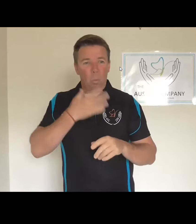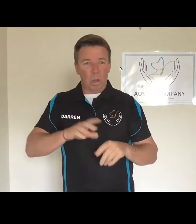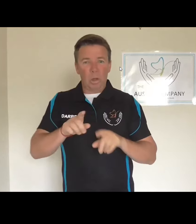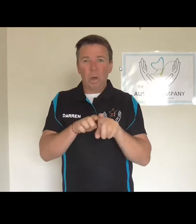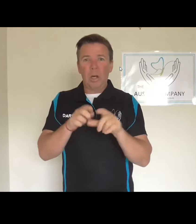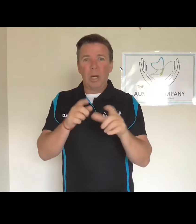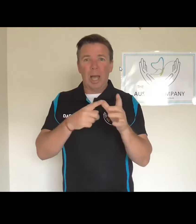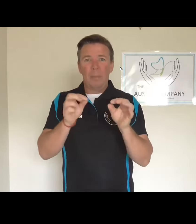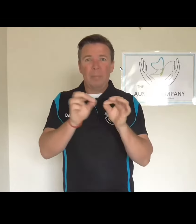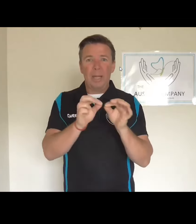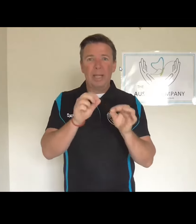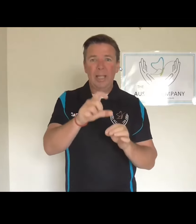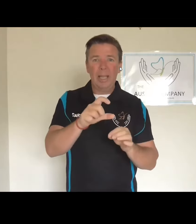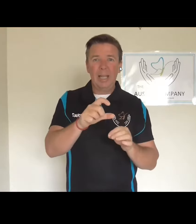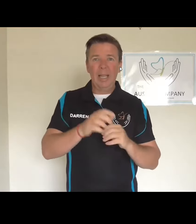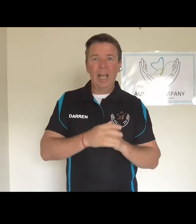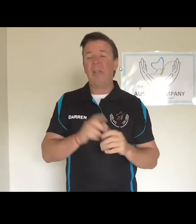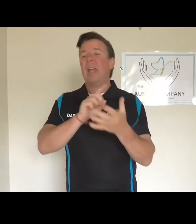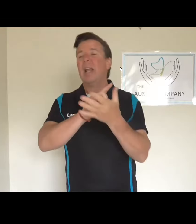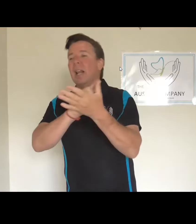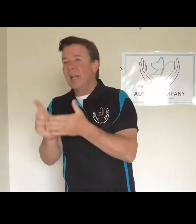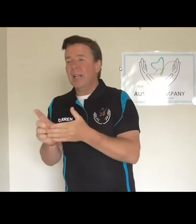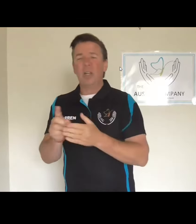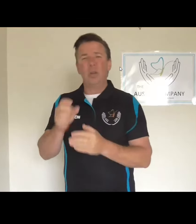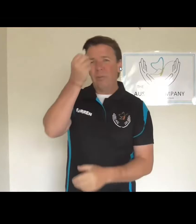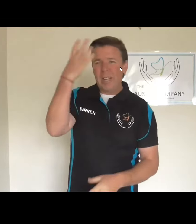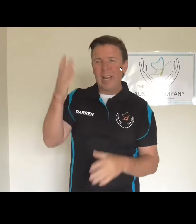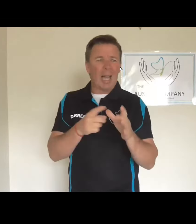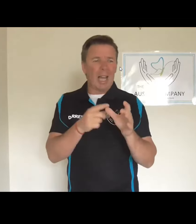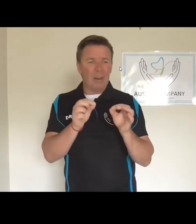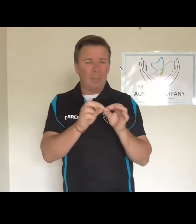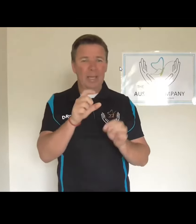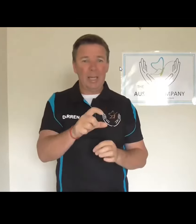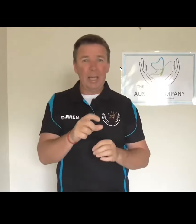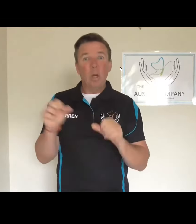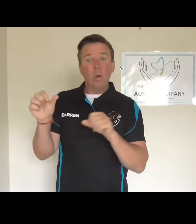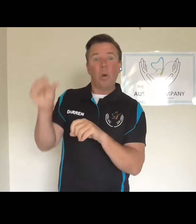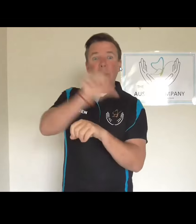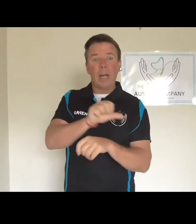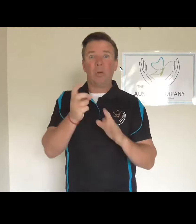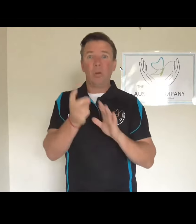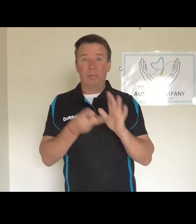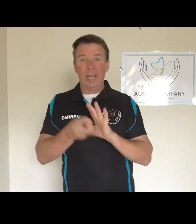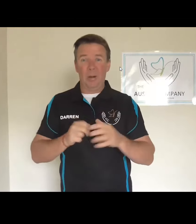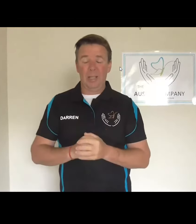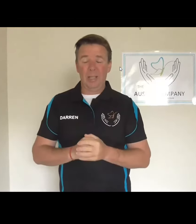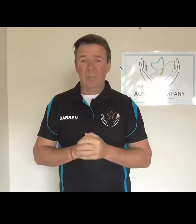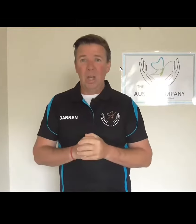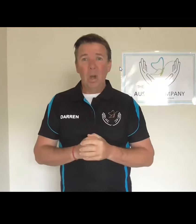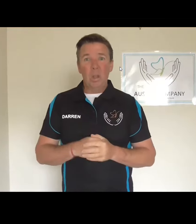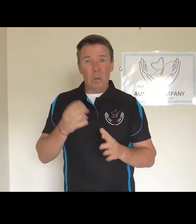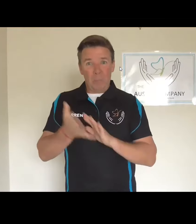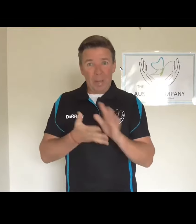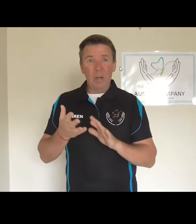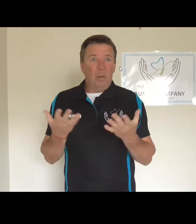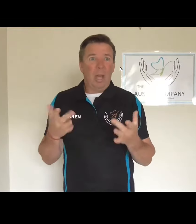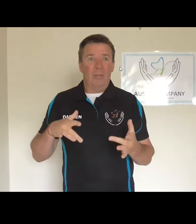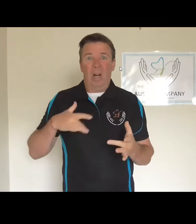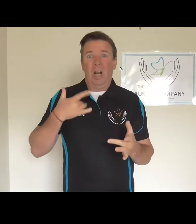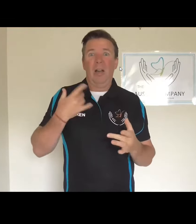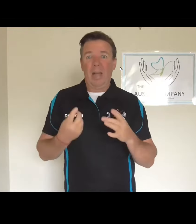learn ABC and then later you forget ABC, go back to the videos. So it means you